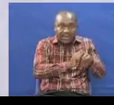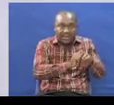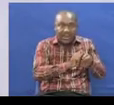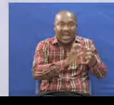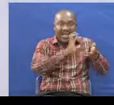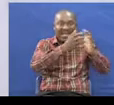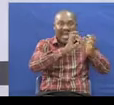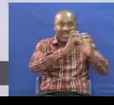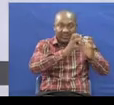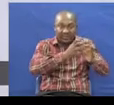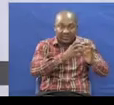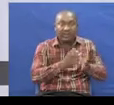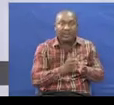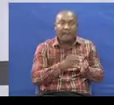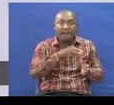metals